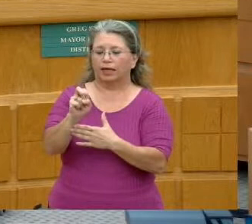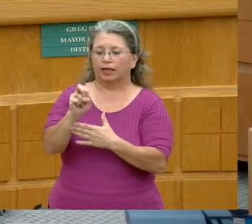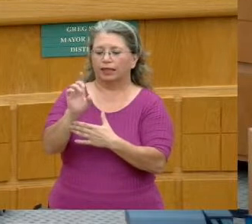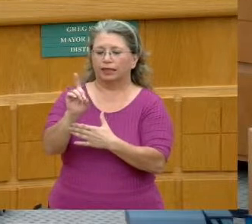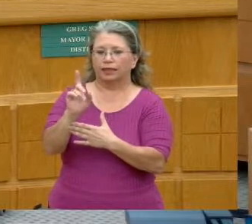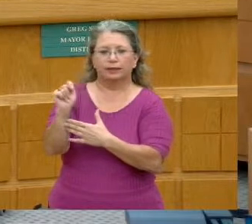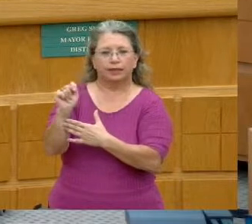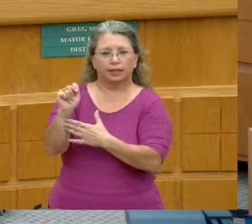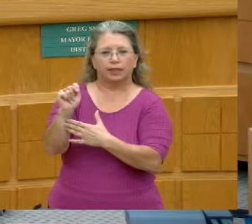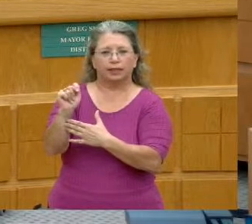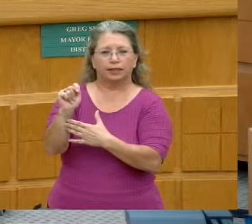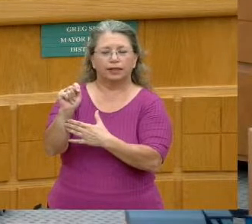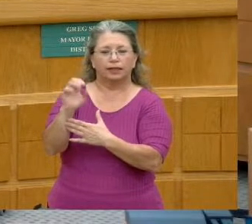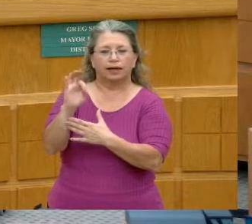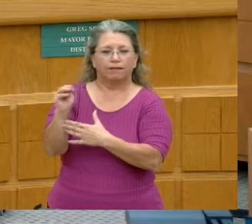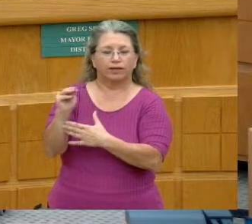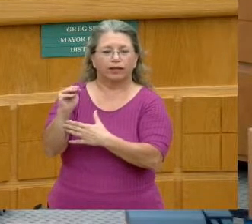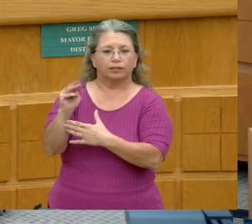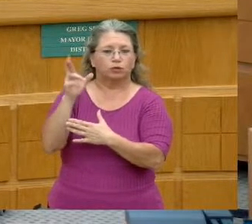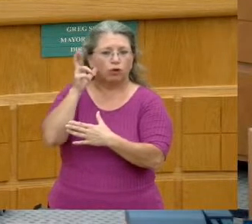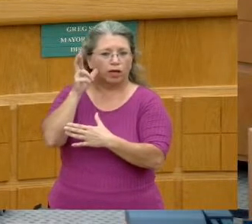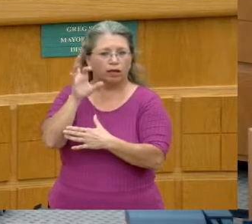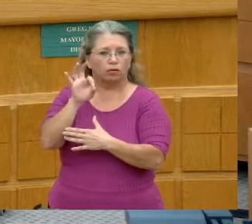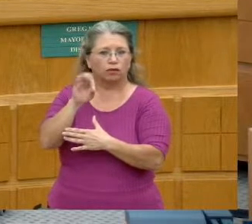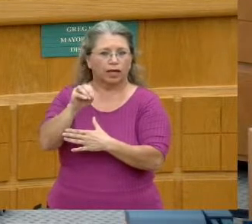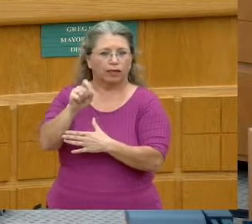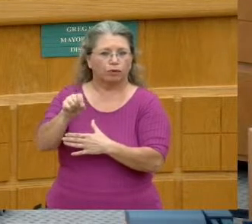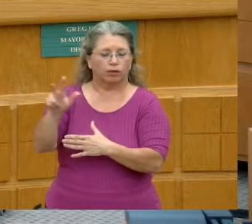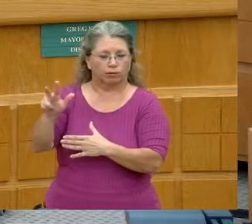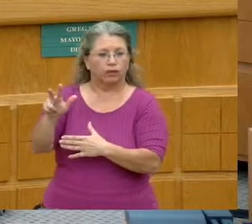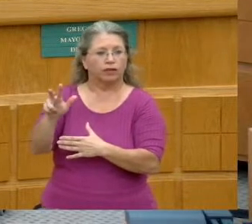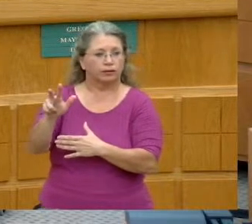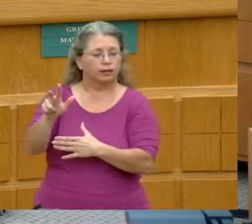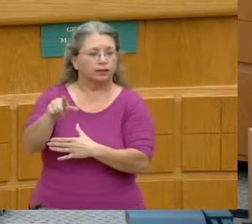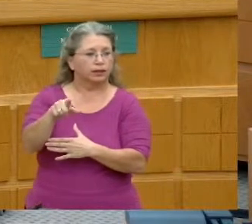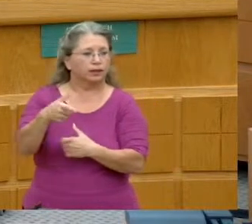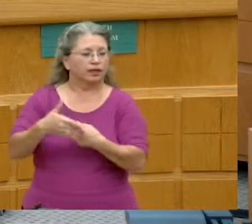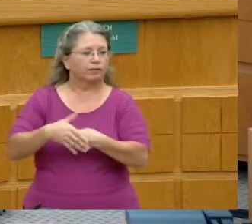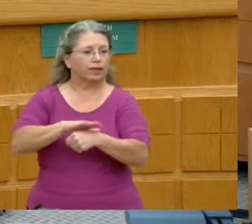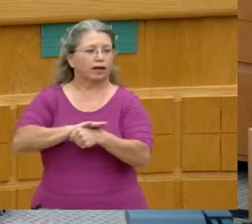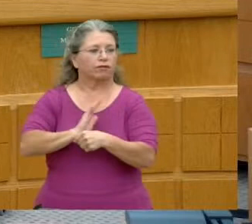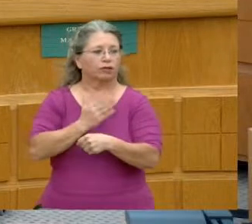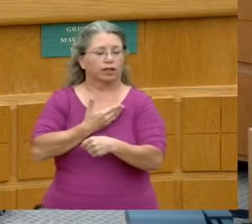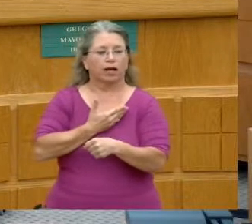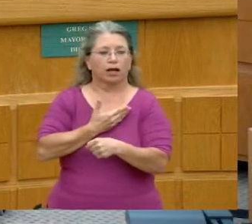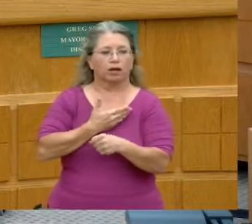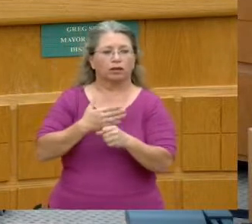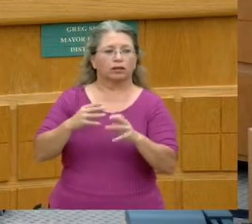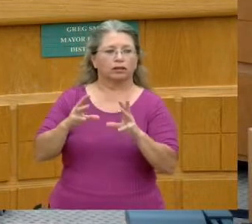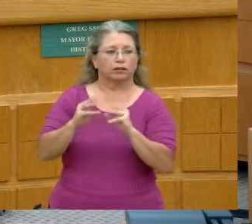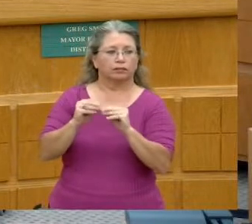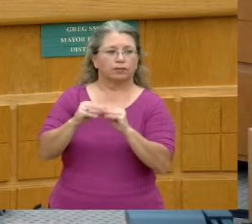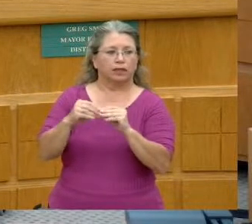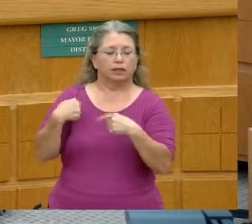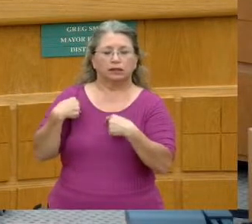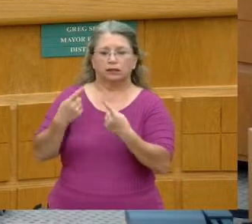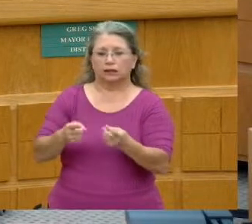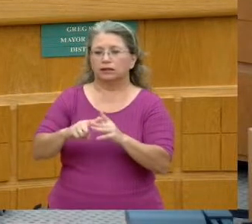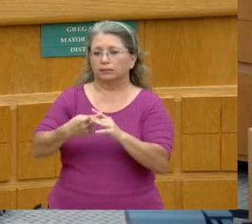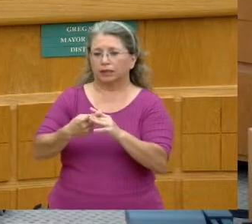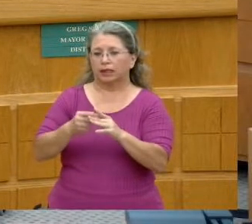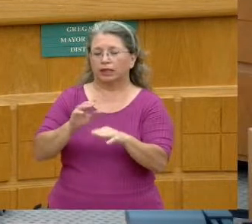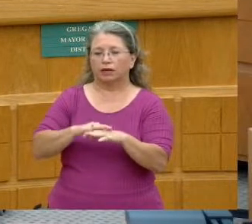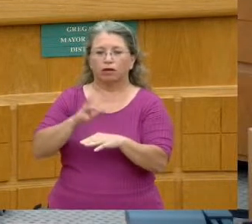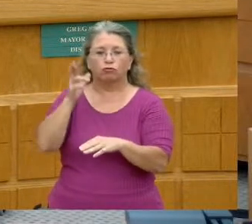KEDT, FM radio 90.3. And they have been covering our briefings live from the beginning on that radio